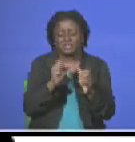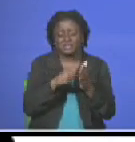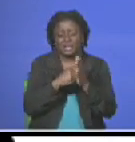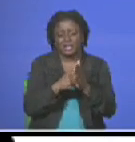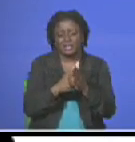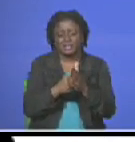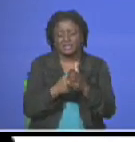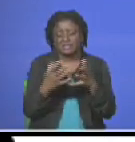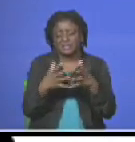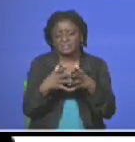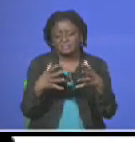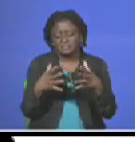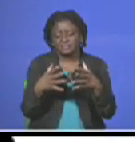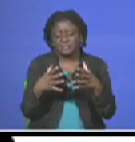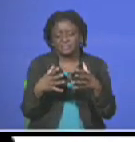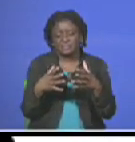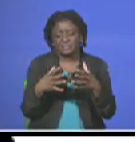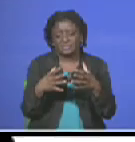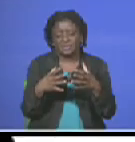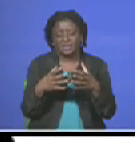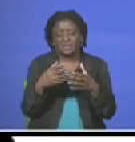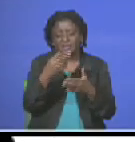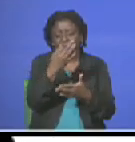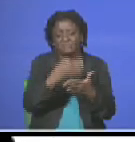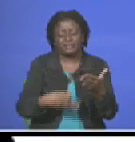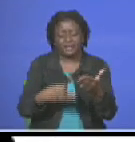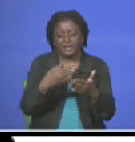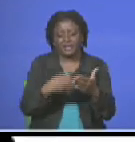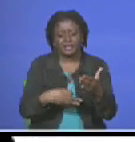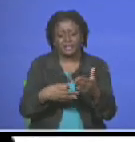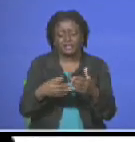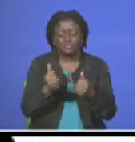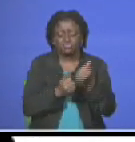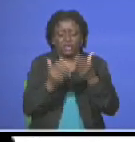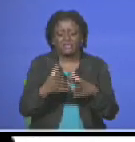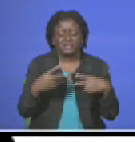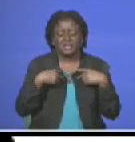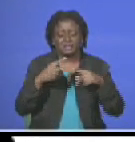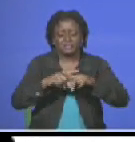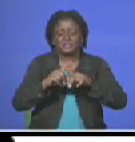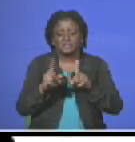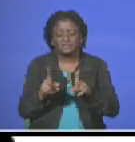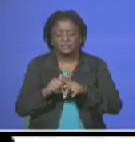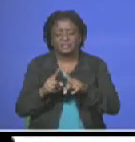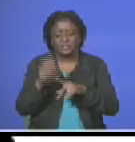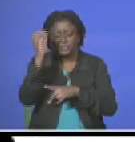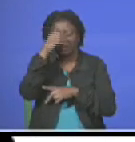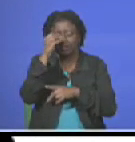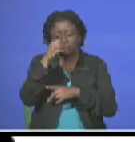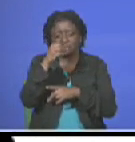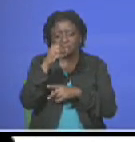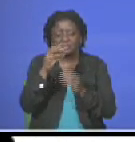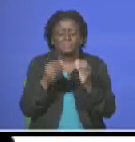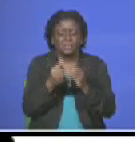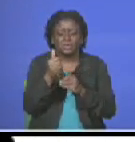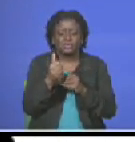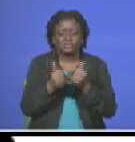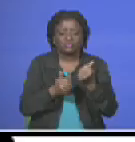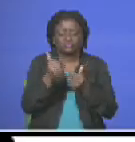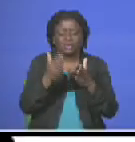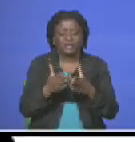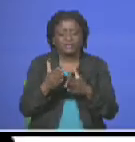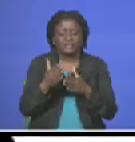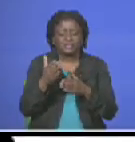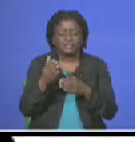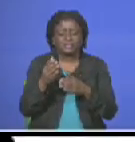reviews. Antoine Smith takes a closer look at the yellow box. As most drivers are aware, a green light signals your turn